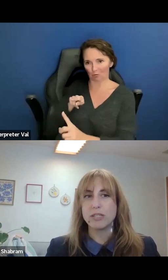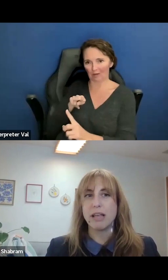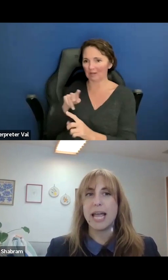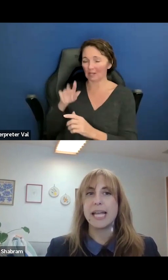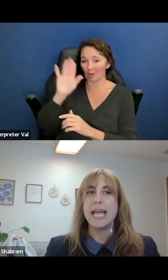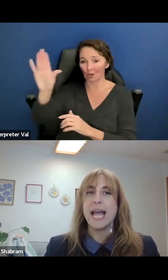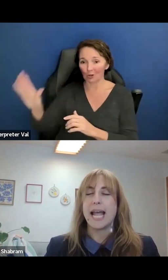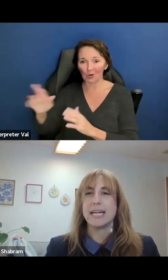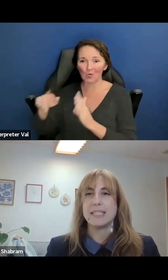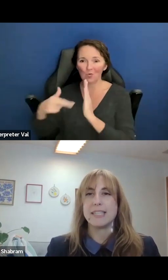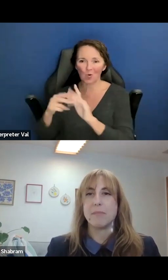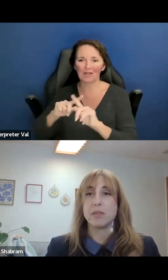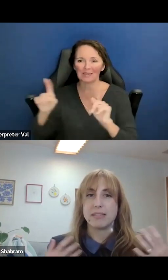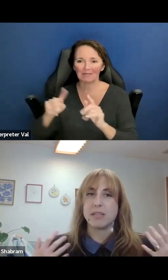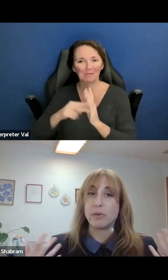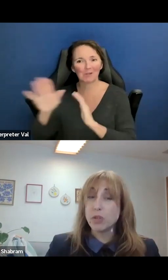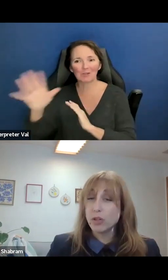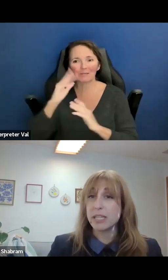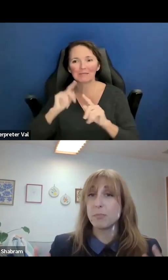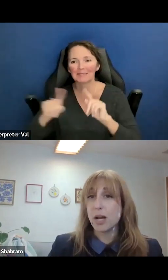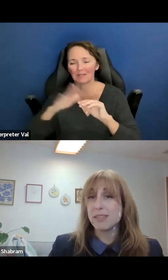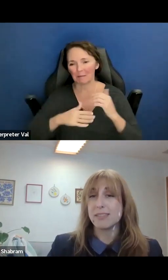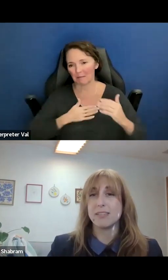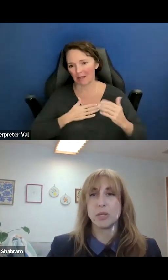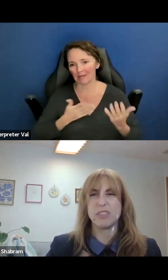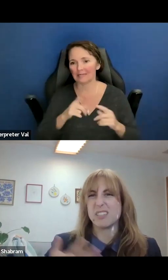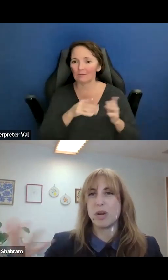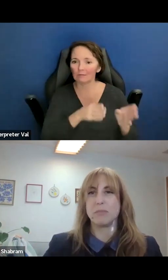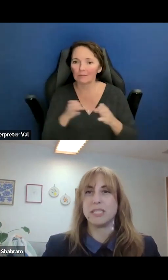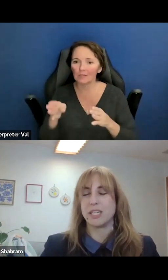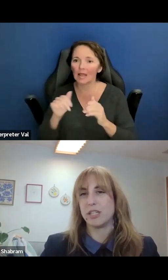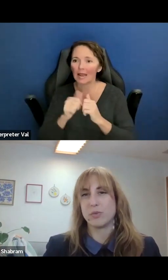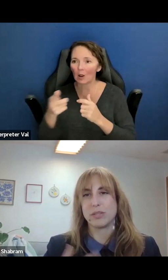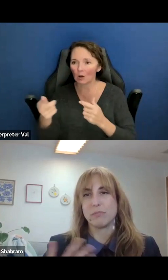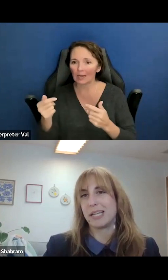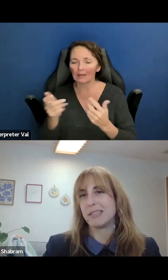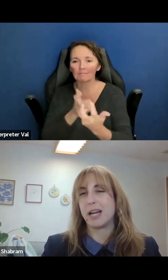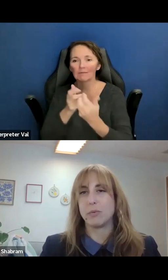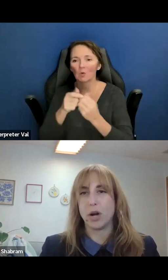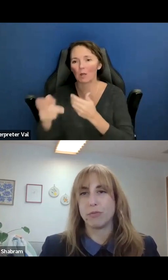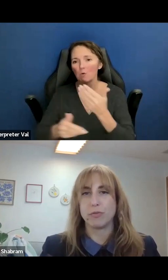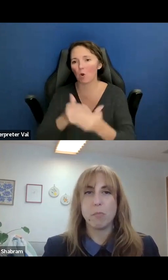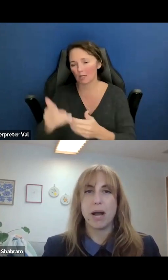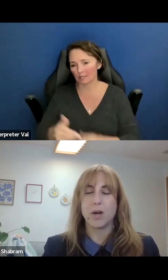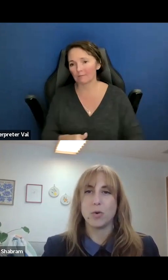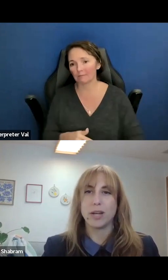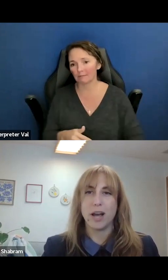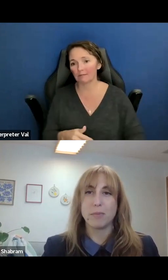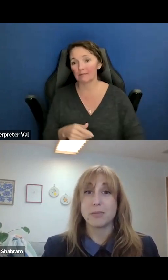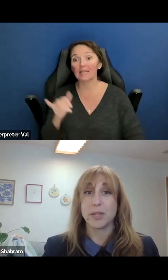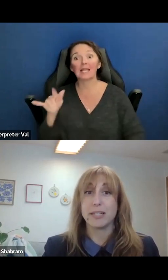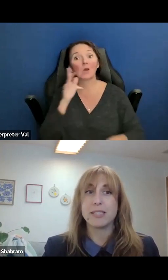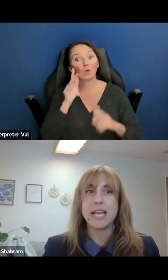district looks like, and the lessons that we've learned in the process, and sort of like some recommendations or some guidance that I would offer from my